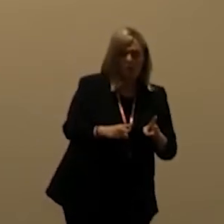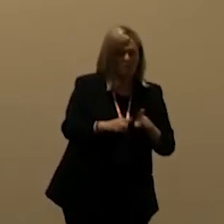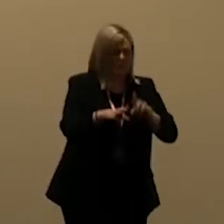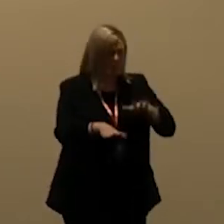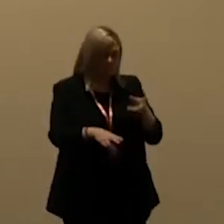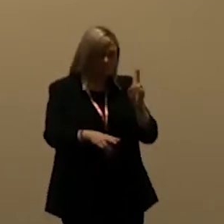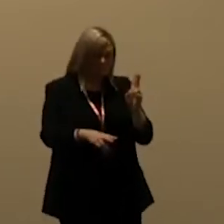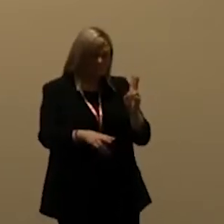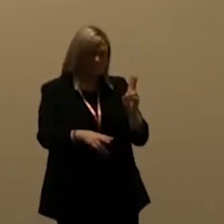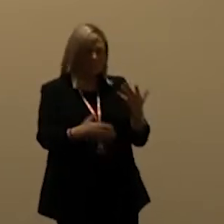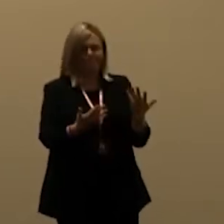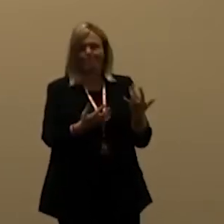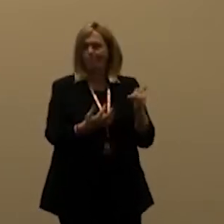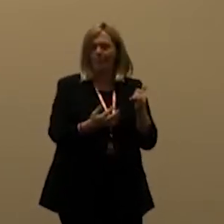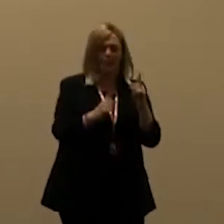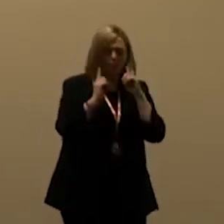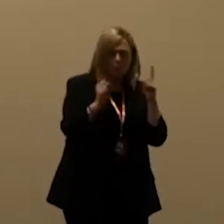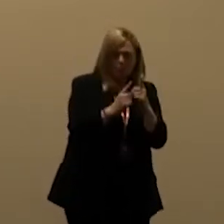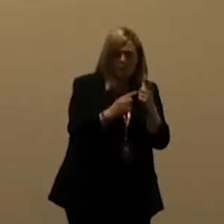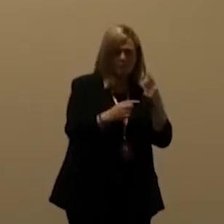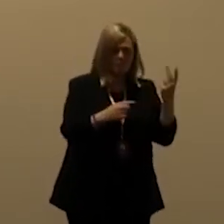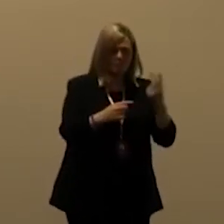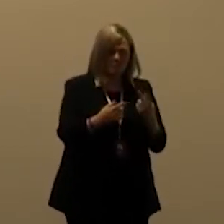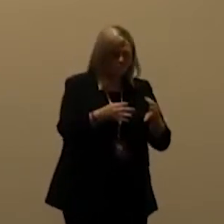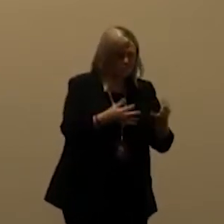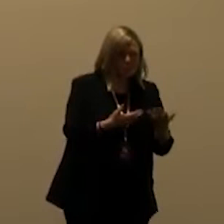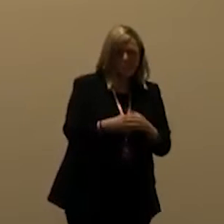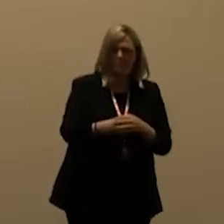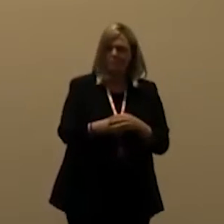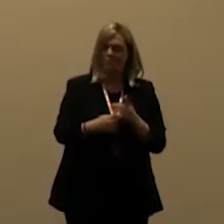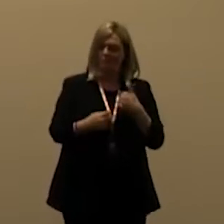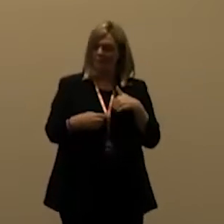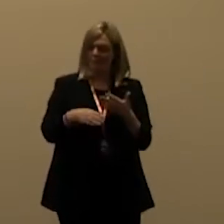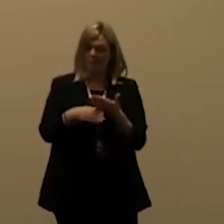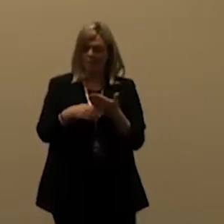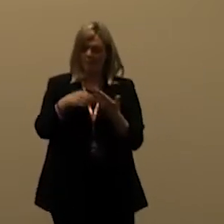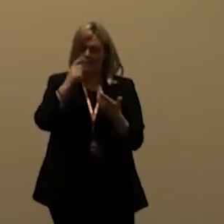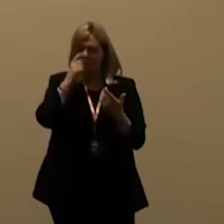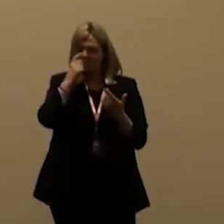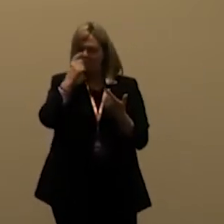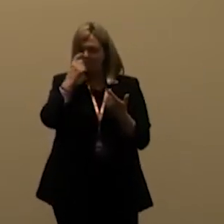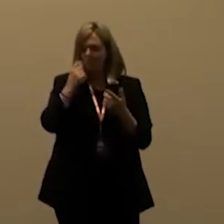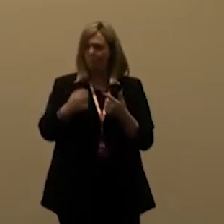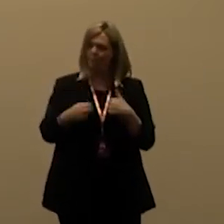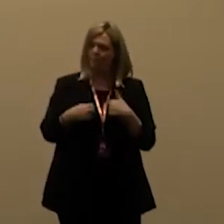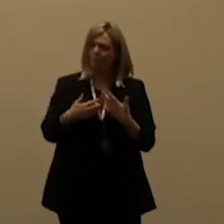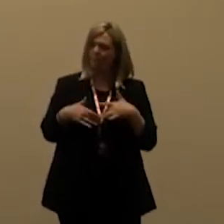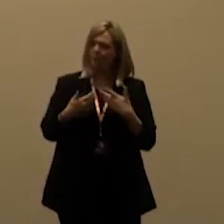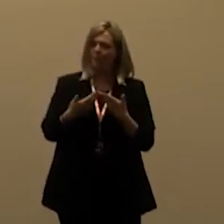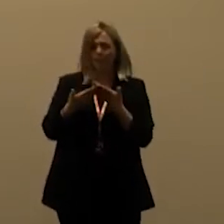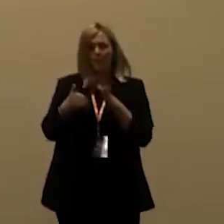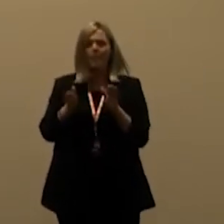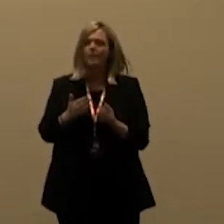did through places like university and our direct course of our career even. But we now start to see